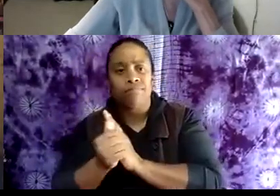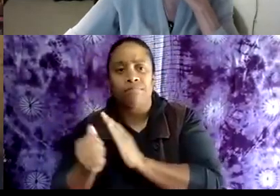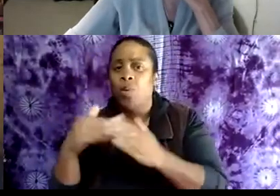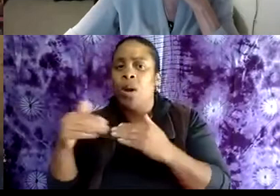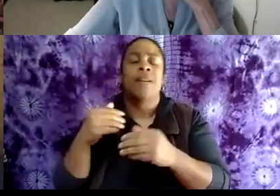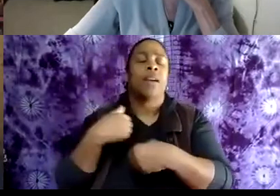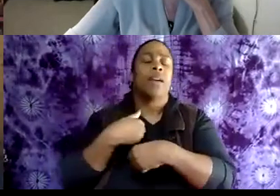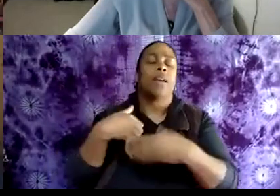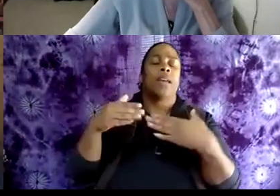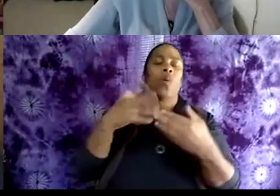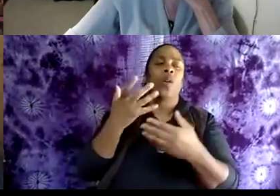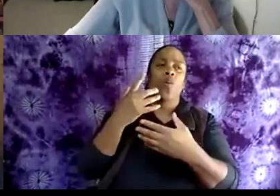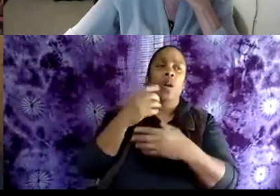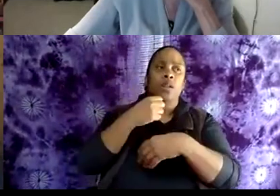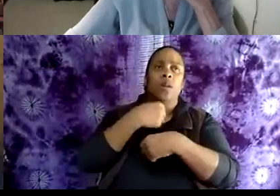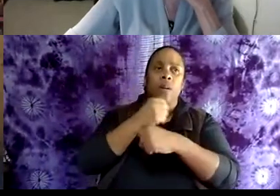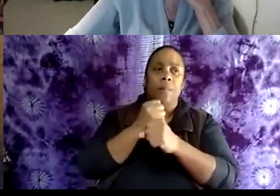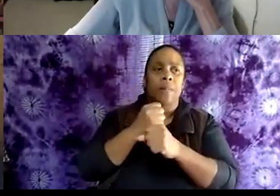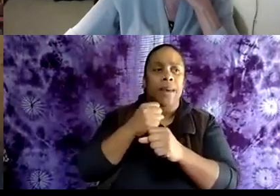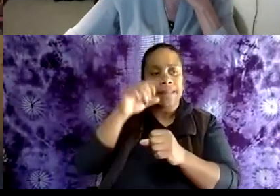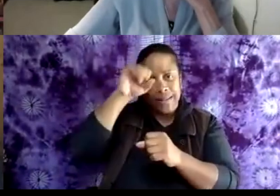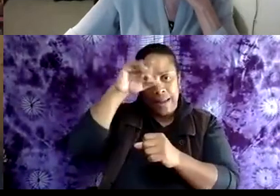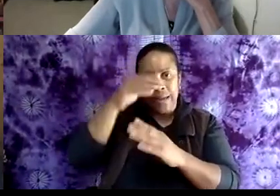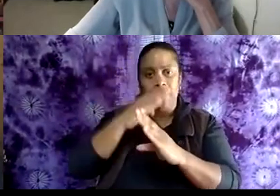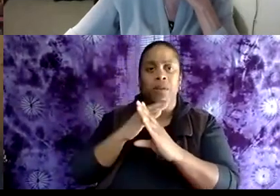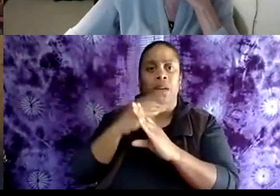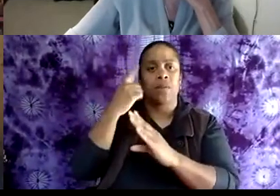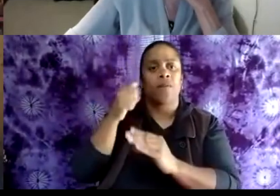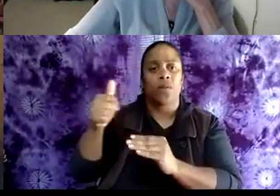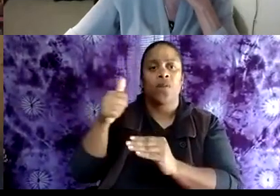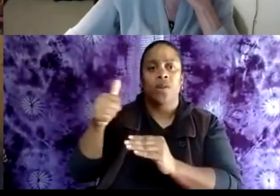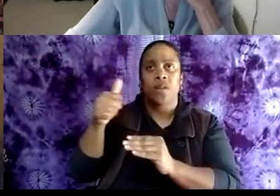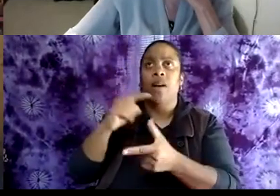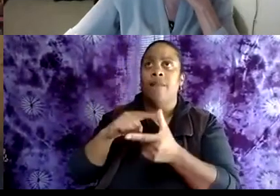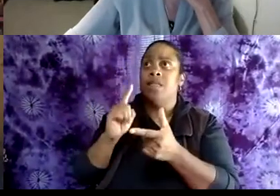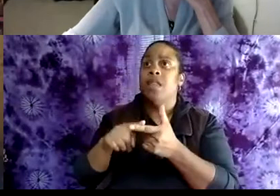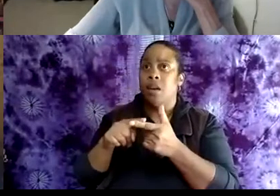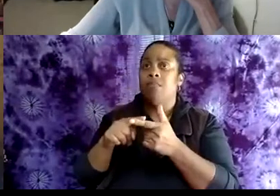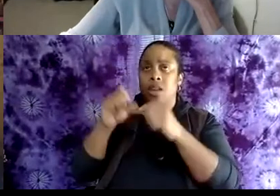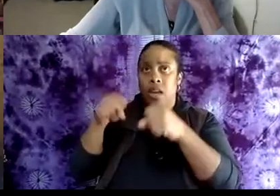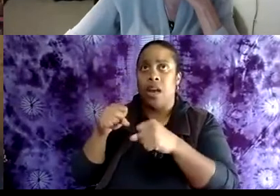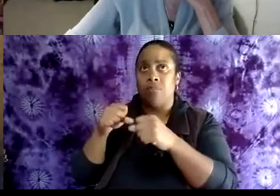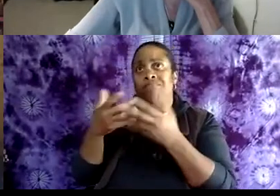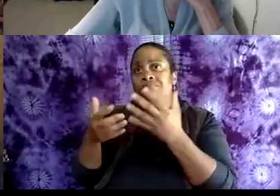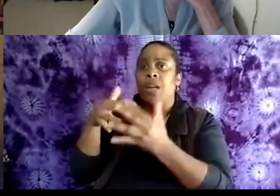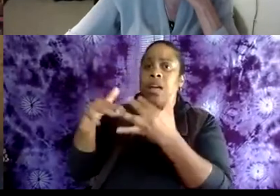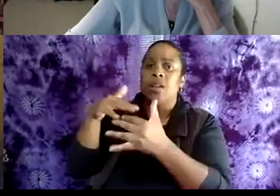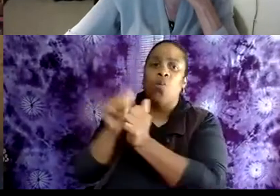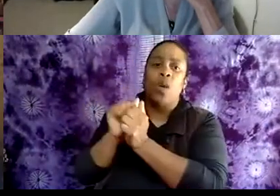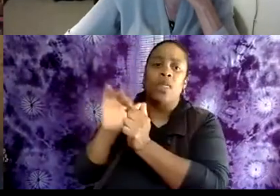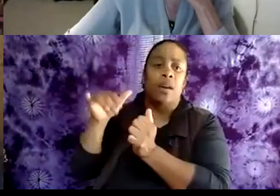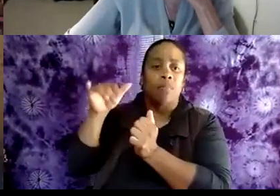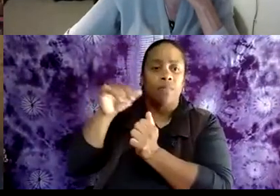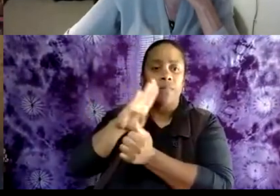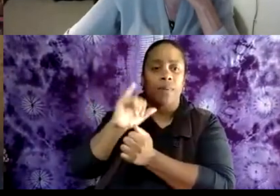protection for yourself before you ask for the person or for this being to come back and visit you. And I think a great way to start to